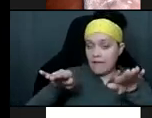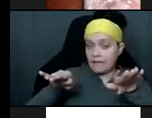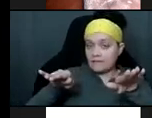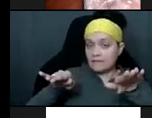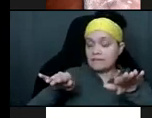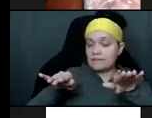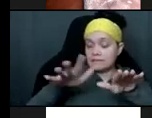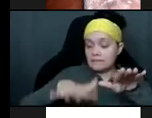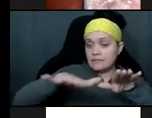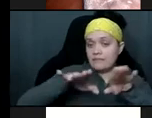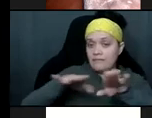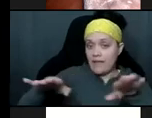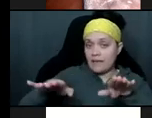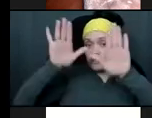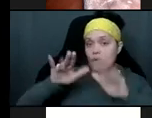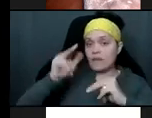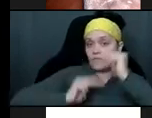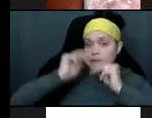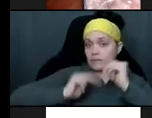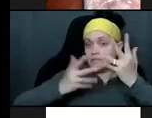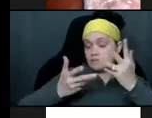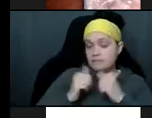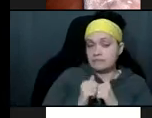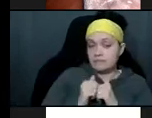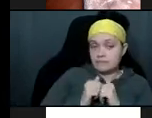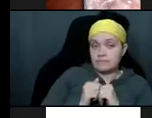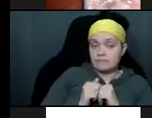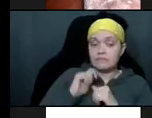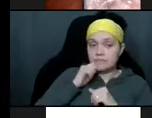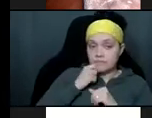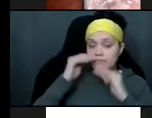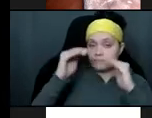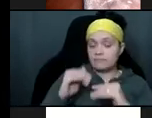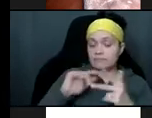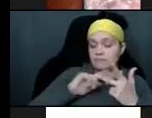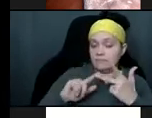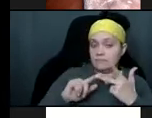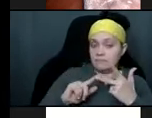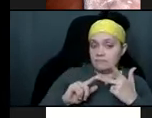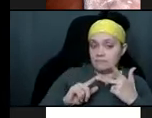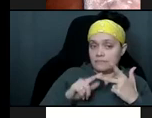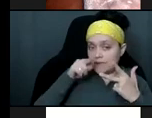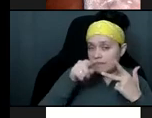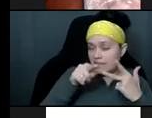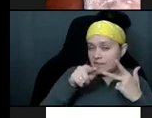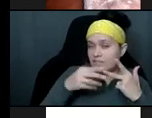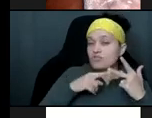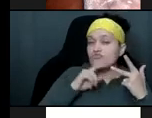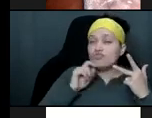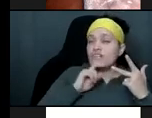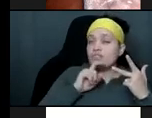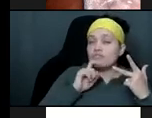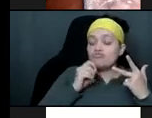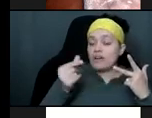building settlements. Cool. And on this very dry continent,